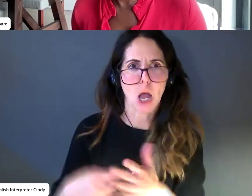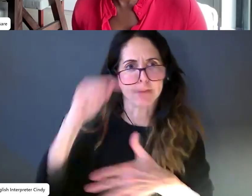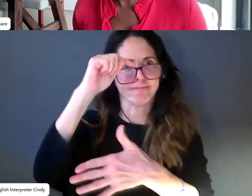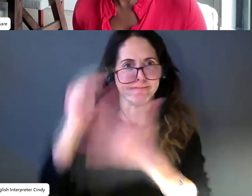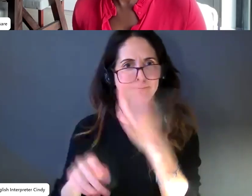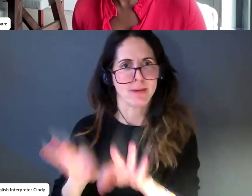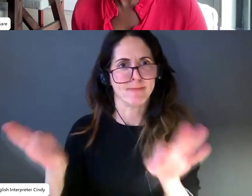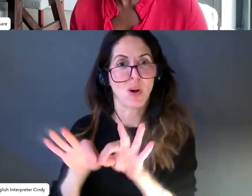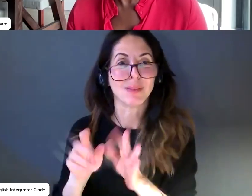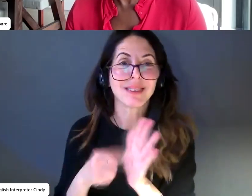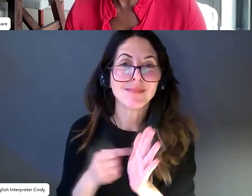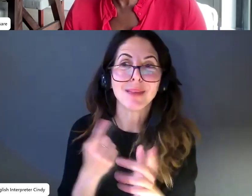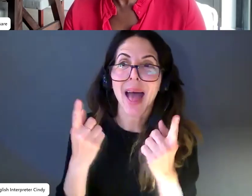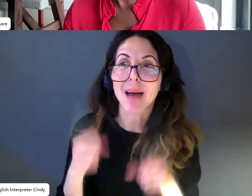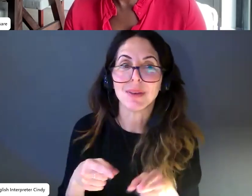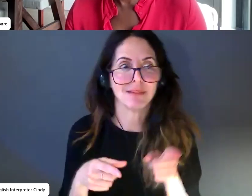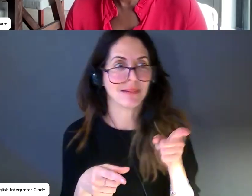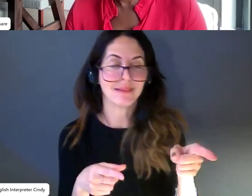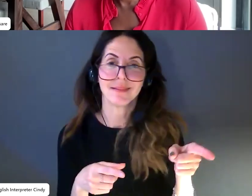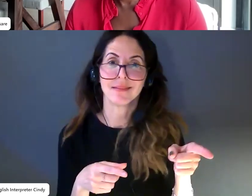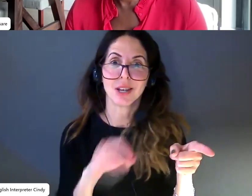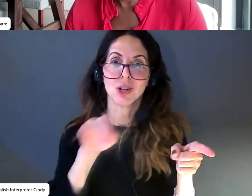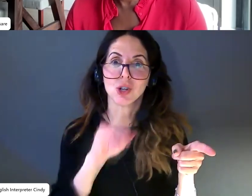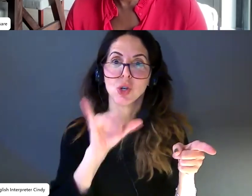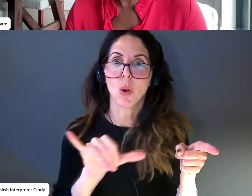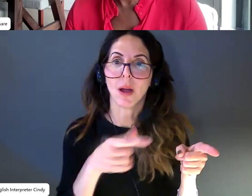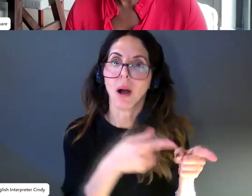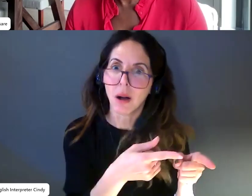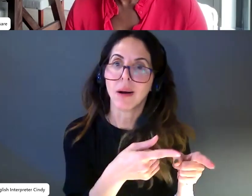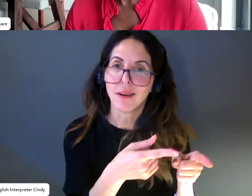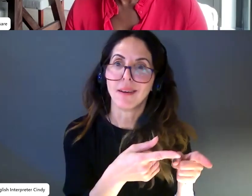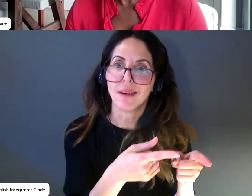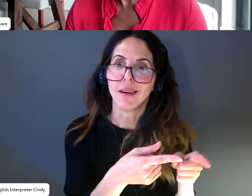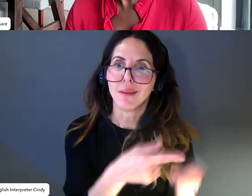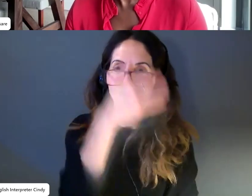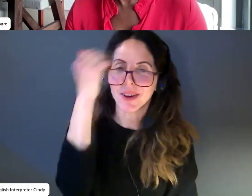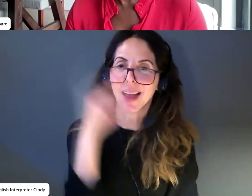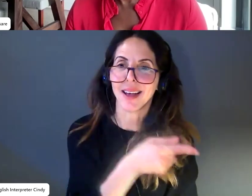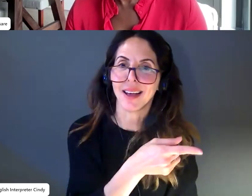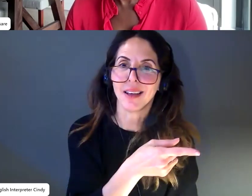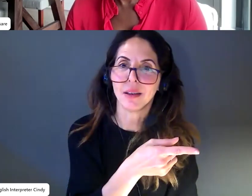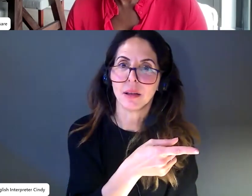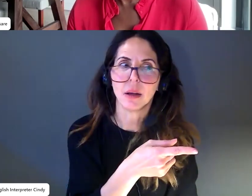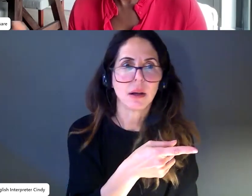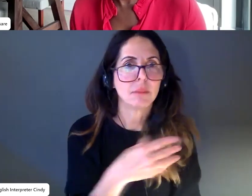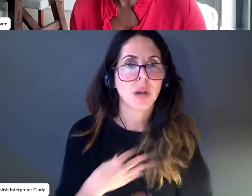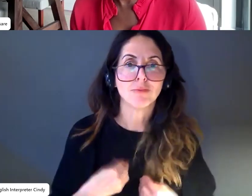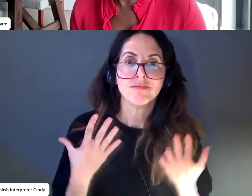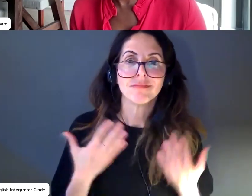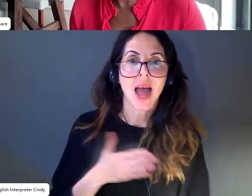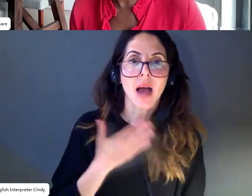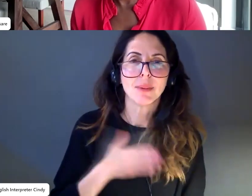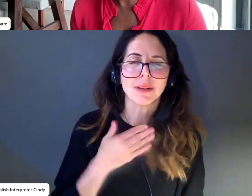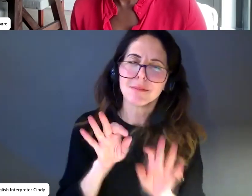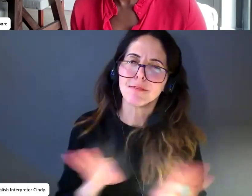things. But sometimes the component of joy and enjoyment sometimes gets dropped, and that can play such an important role